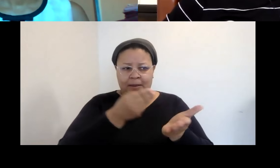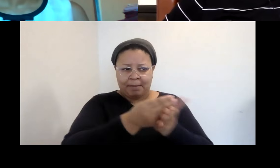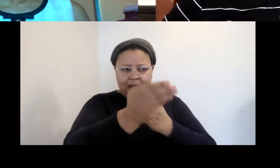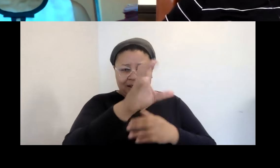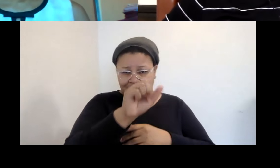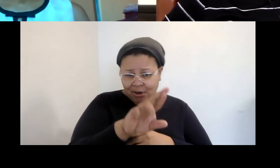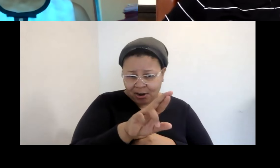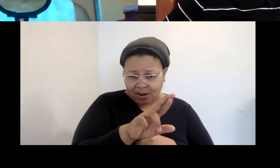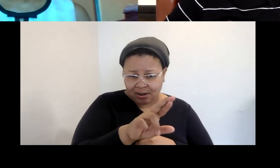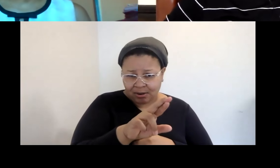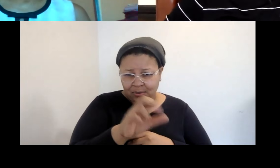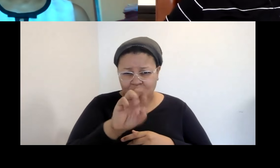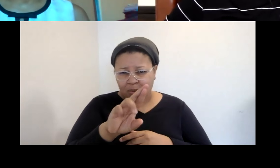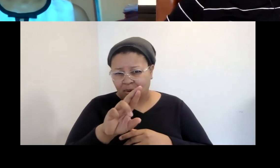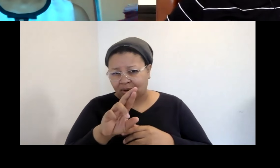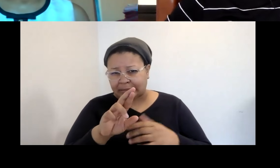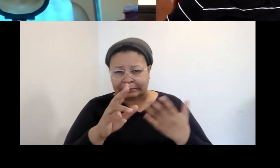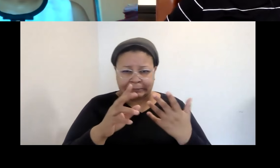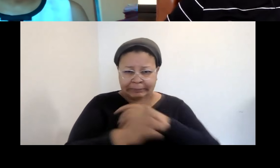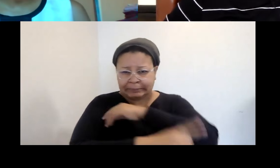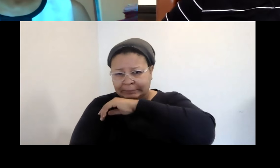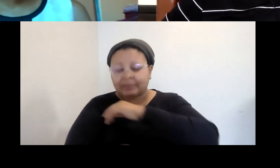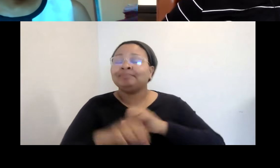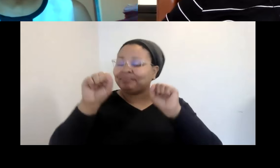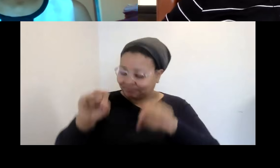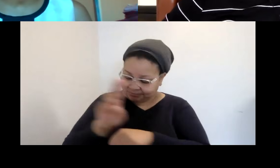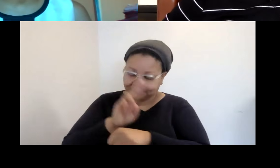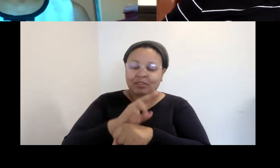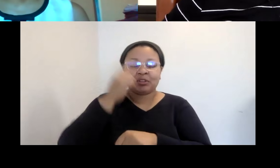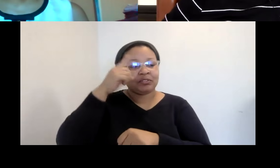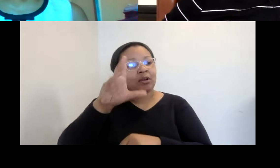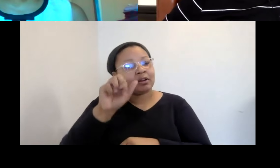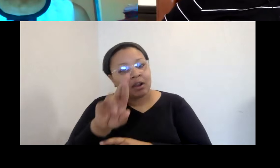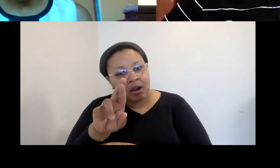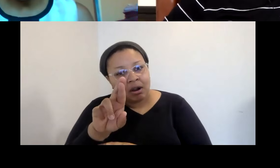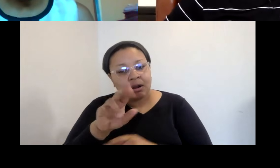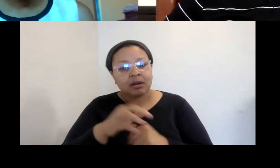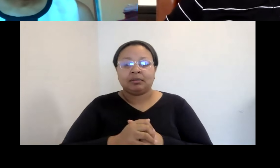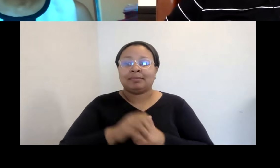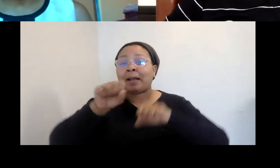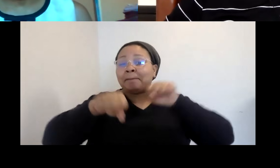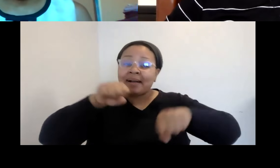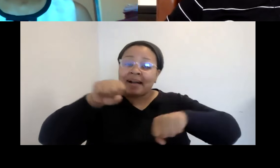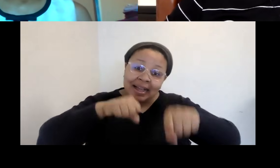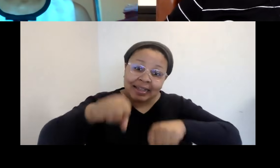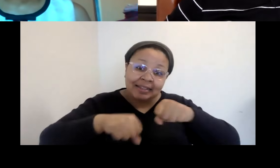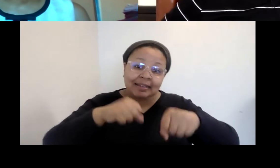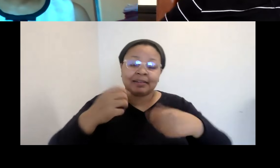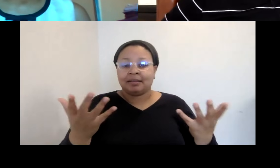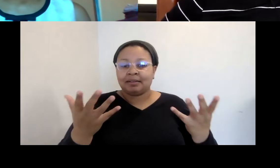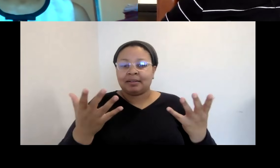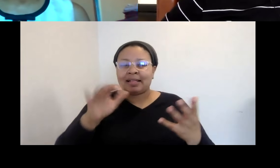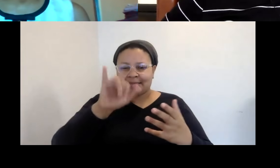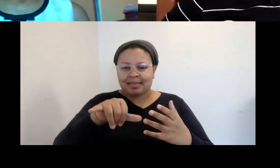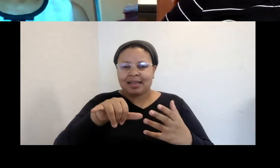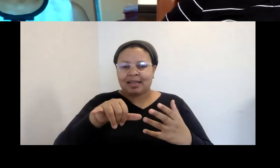them? It can be used to purchase a car. It could be used to purchase a bike. No, those things like